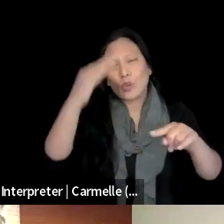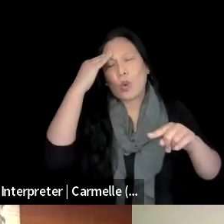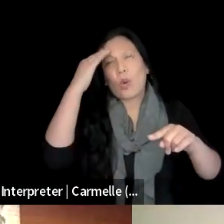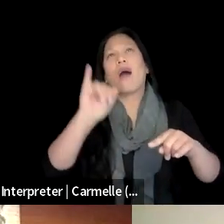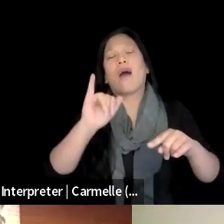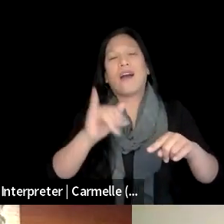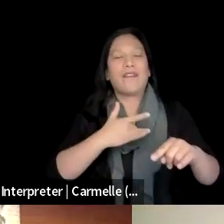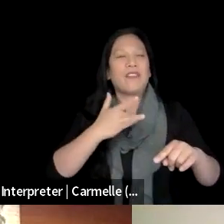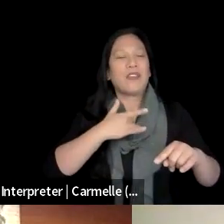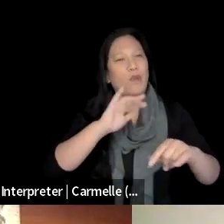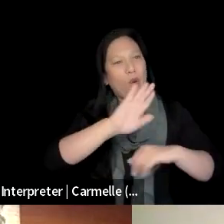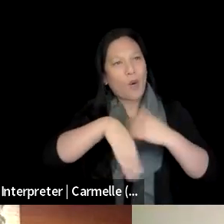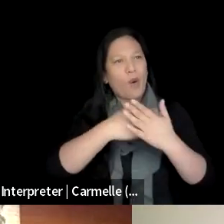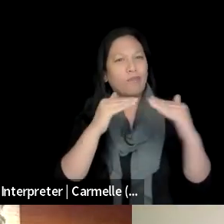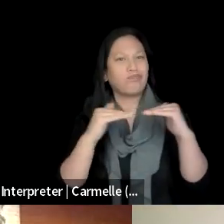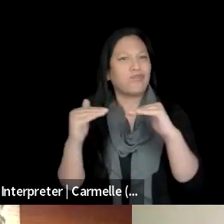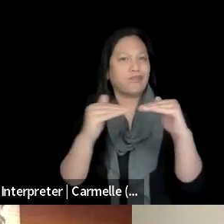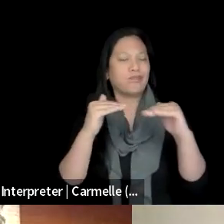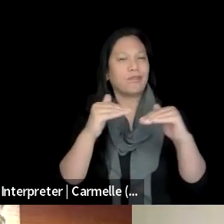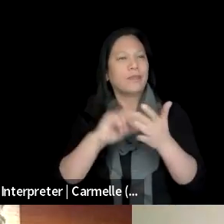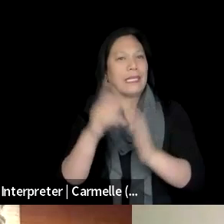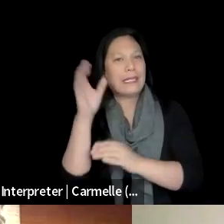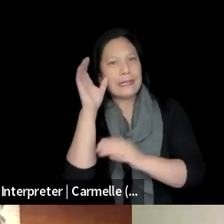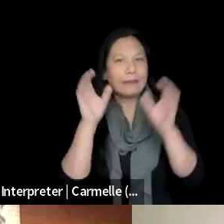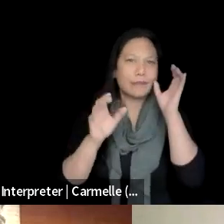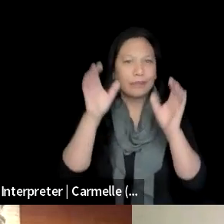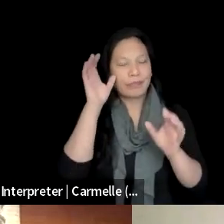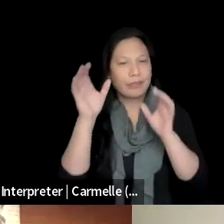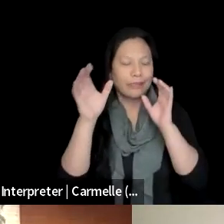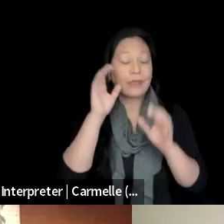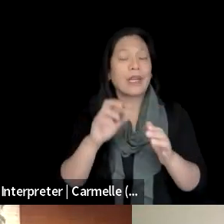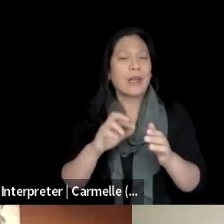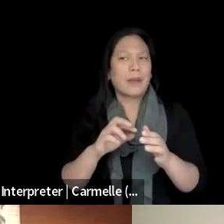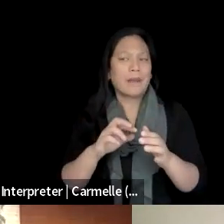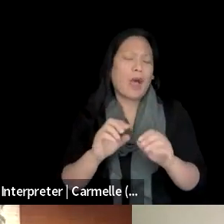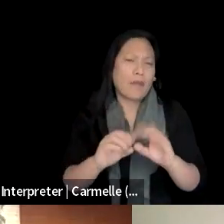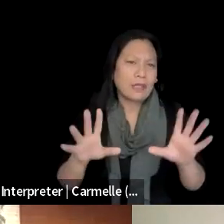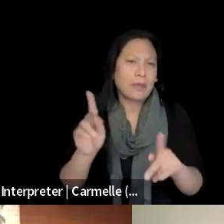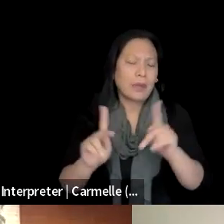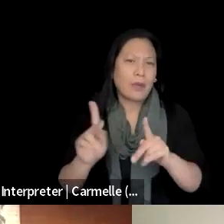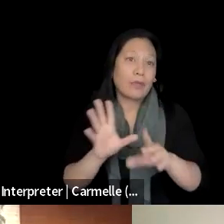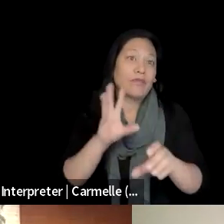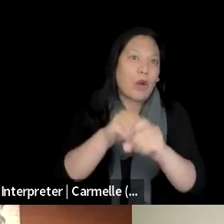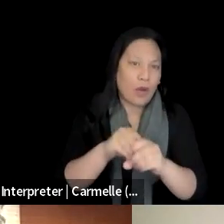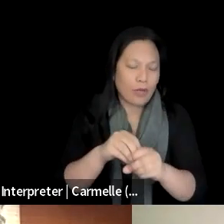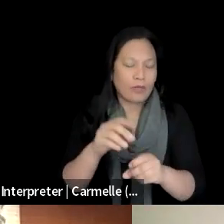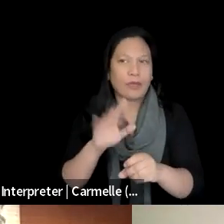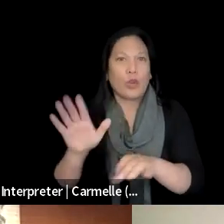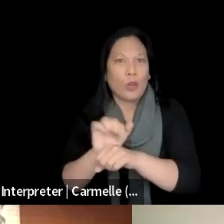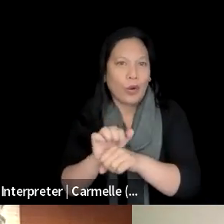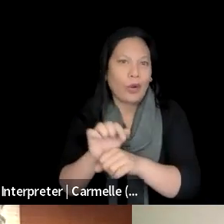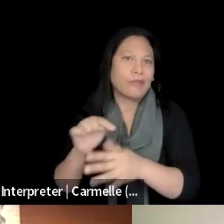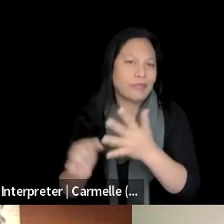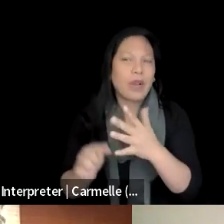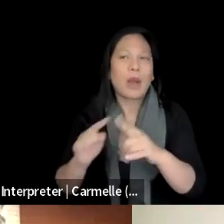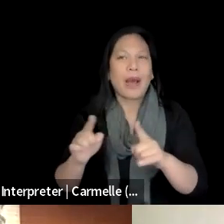And it can sometimes accelerate buy-in to the project. And of course, people are bought in because they've signed a contract, but once people feel listened to,